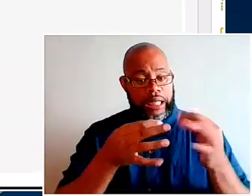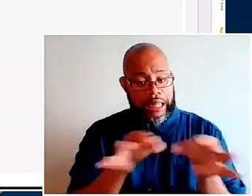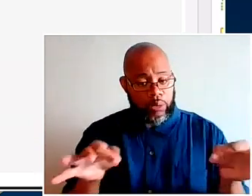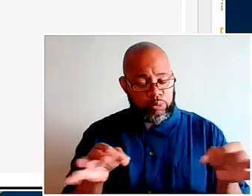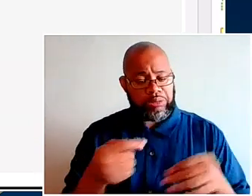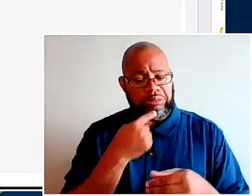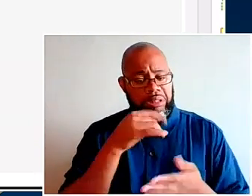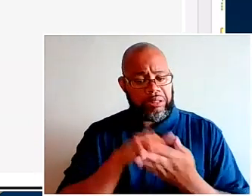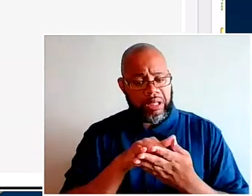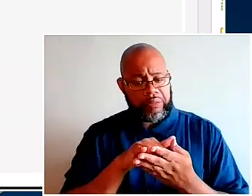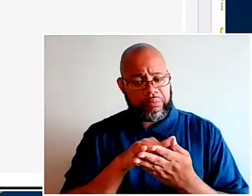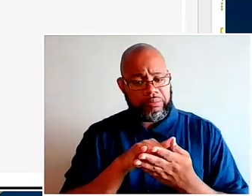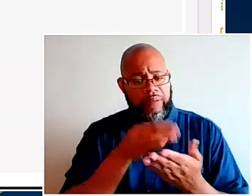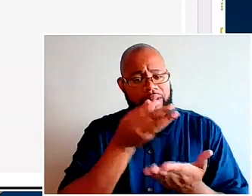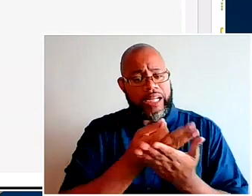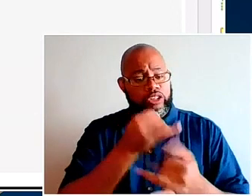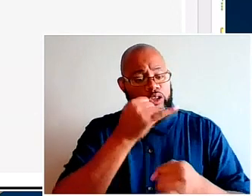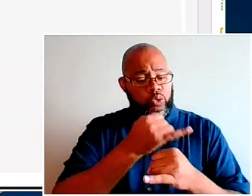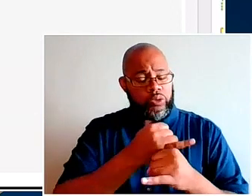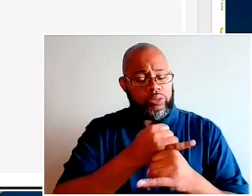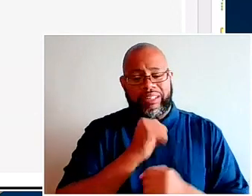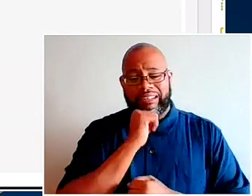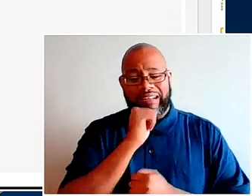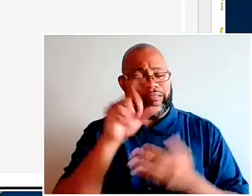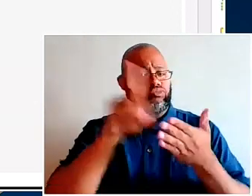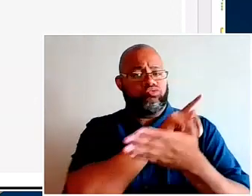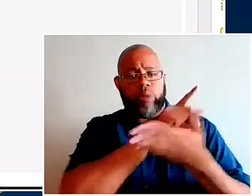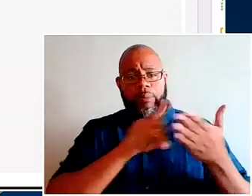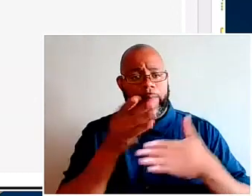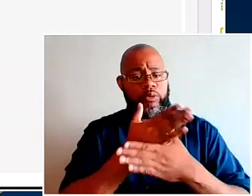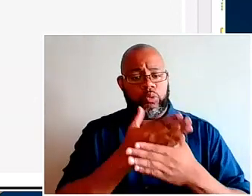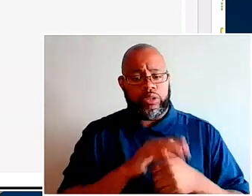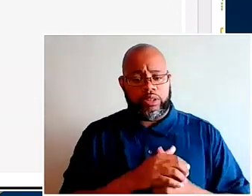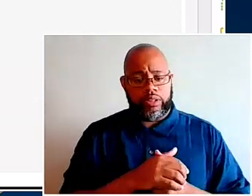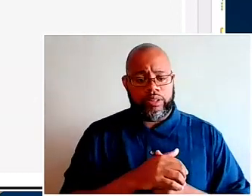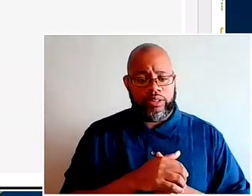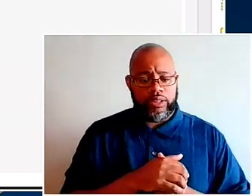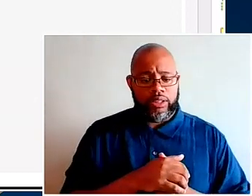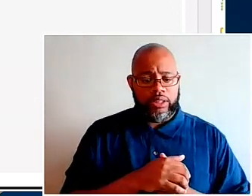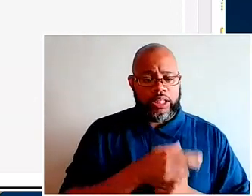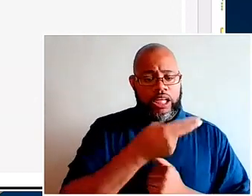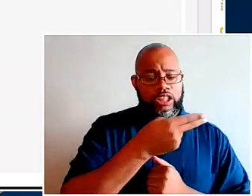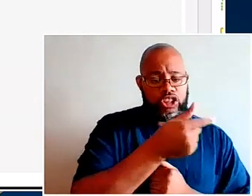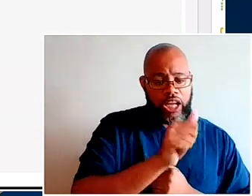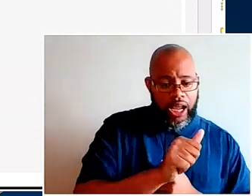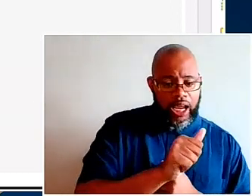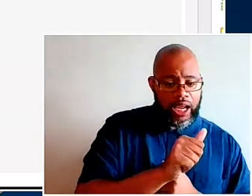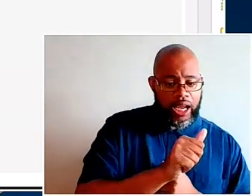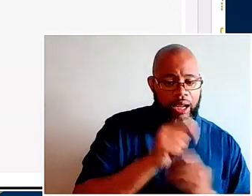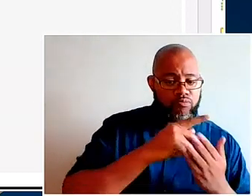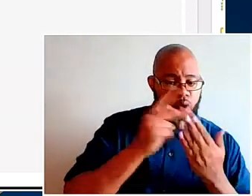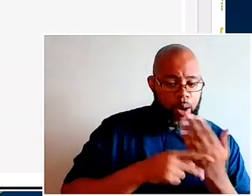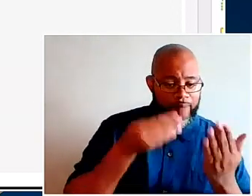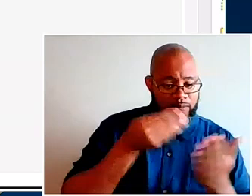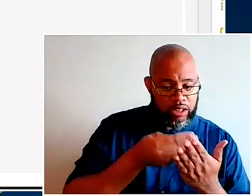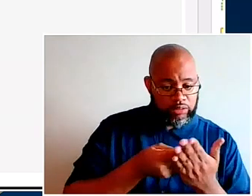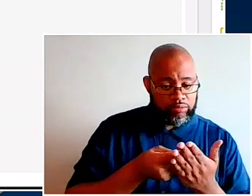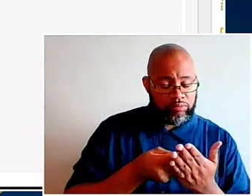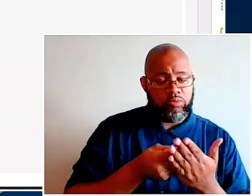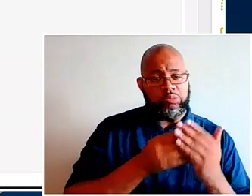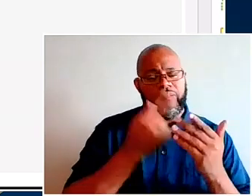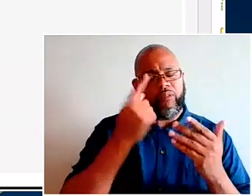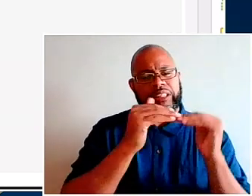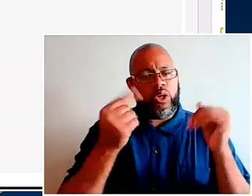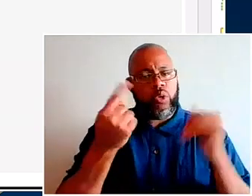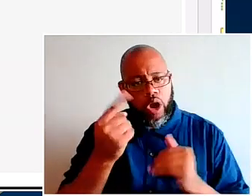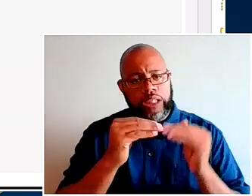the financial institution does not discriminate between HEA, not for HEA program funds in regard to tier one and tier